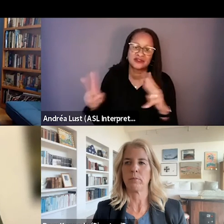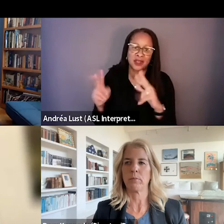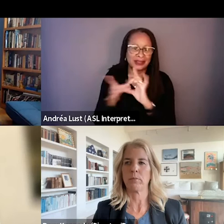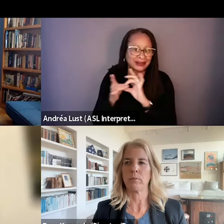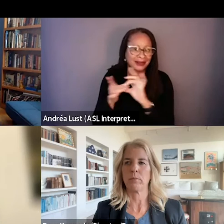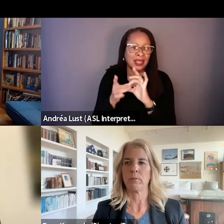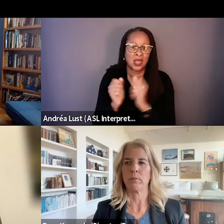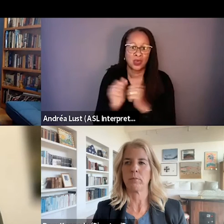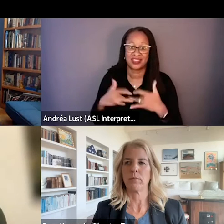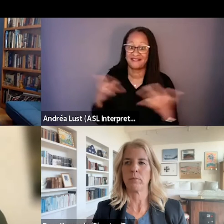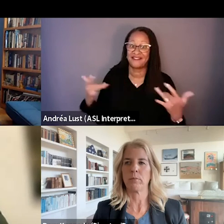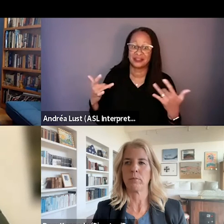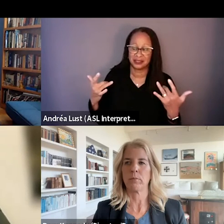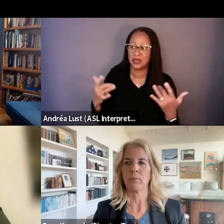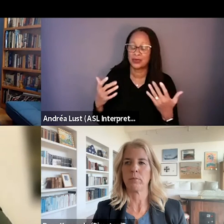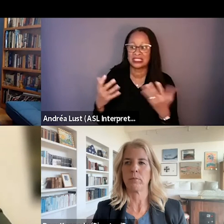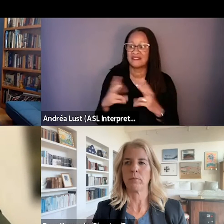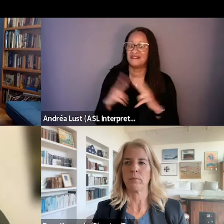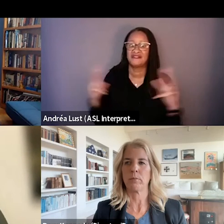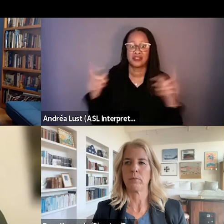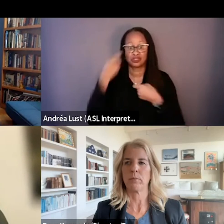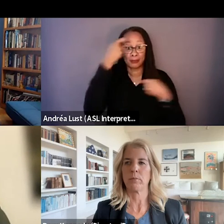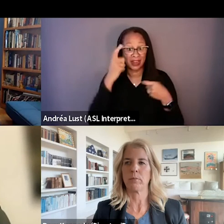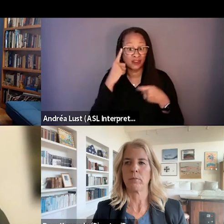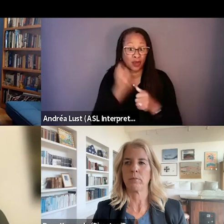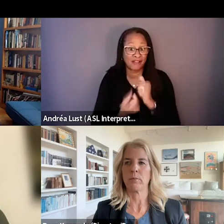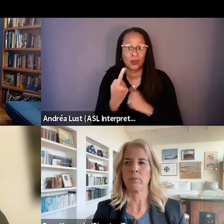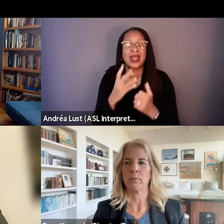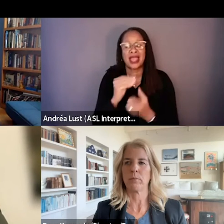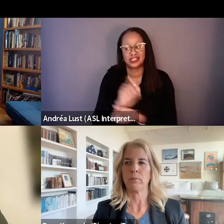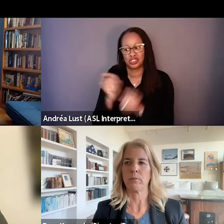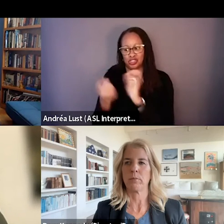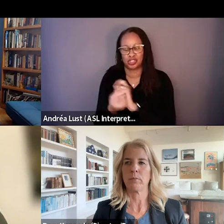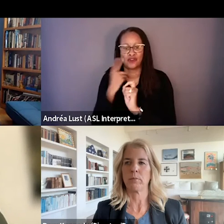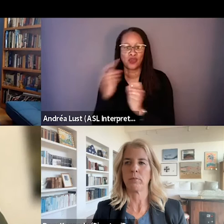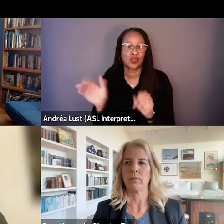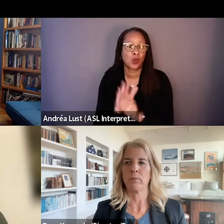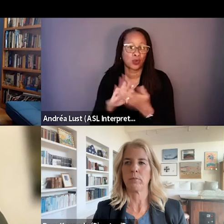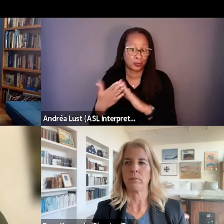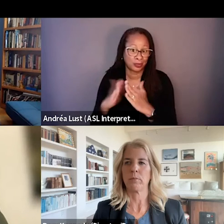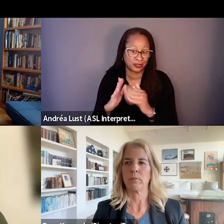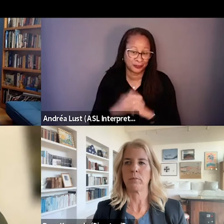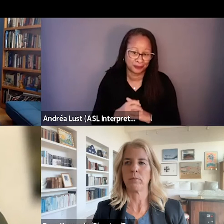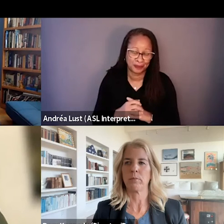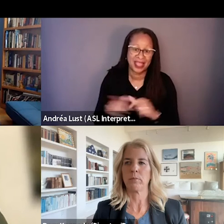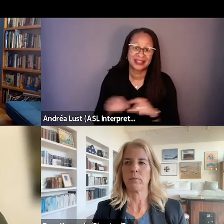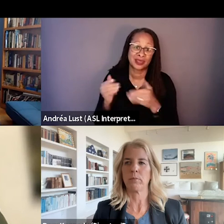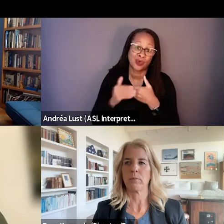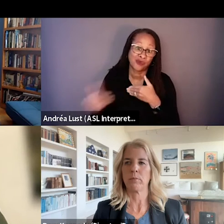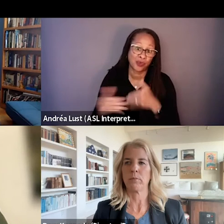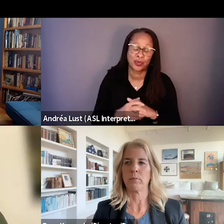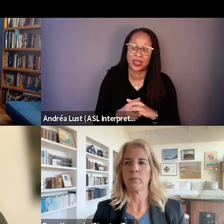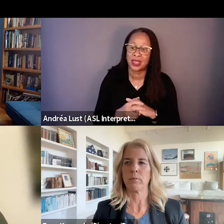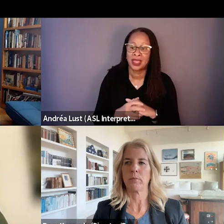an event that was enormously traumatic, but also transformative for that community, even going forward, and